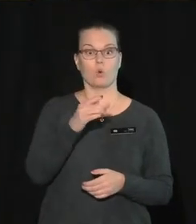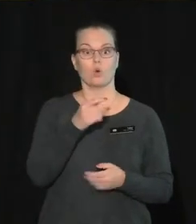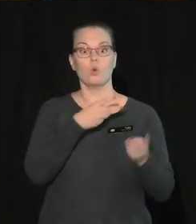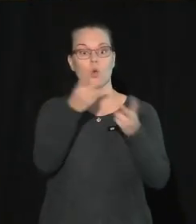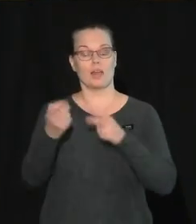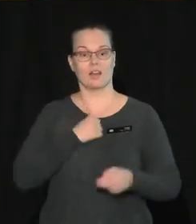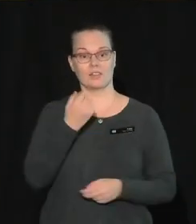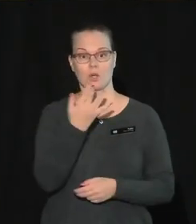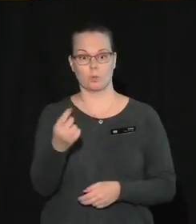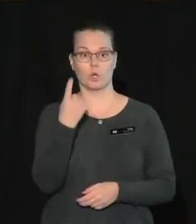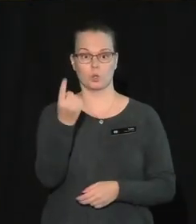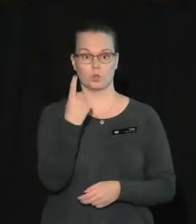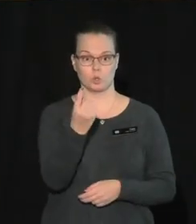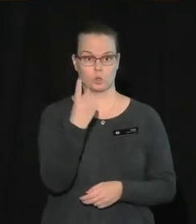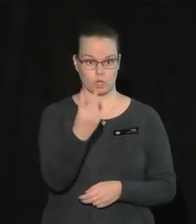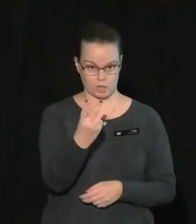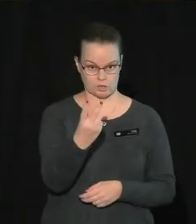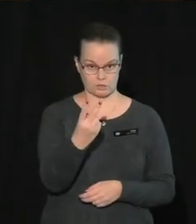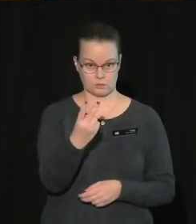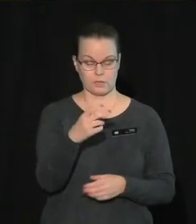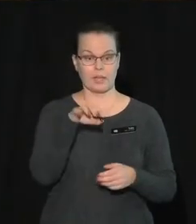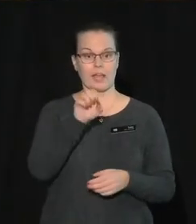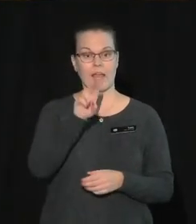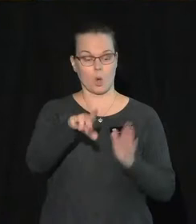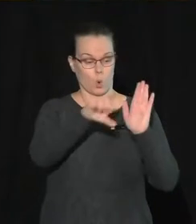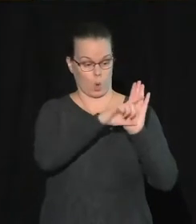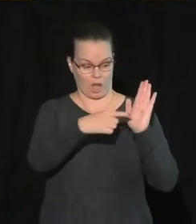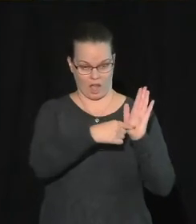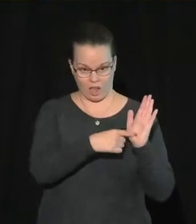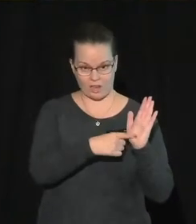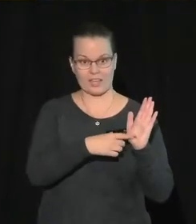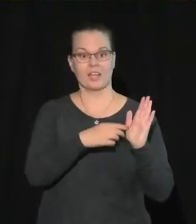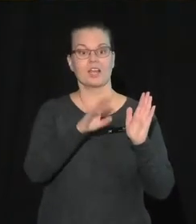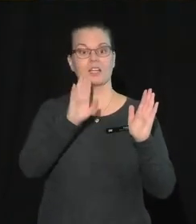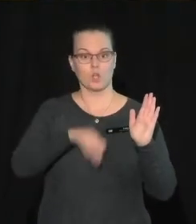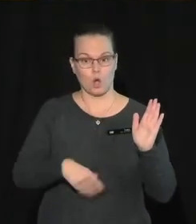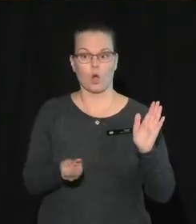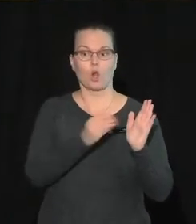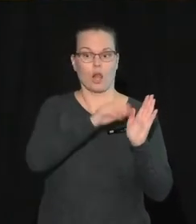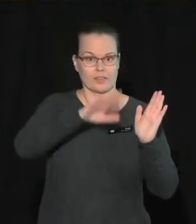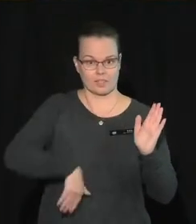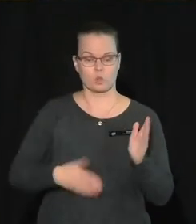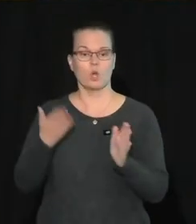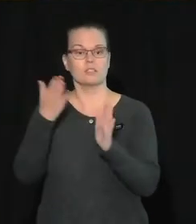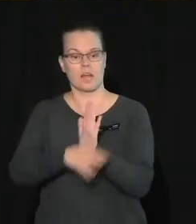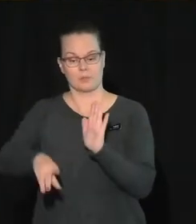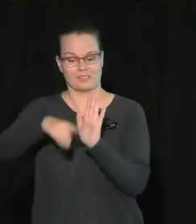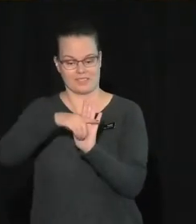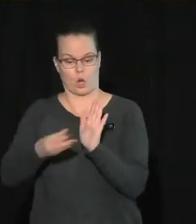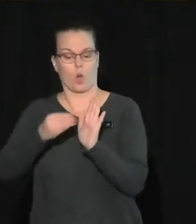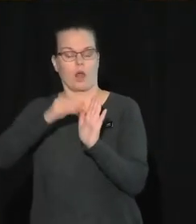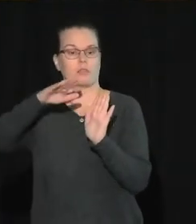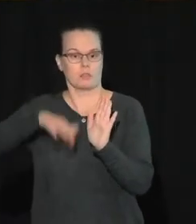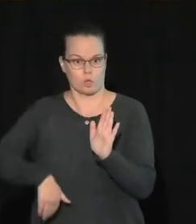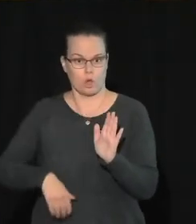112. Already in EU legislation and the Accessibility Act also put a requirement, we have the